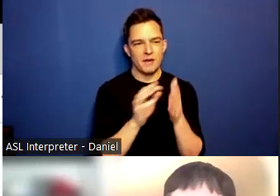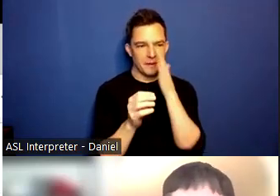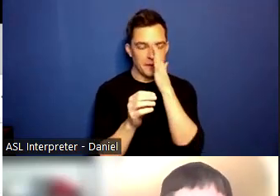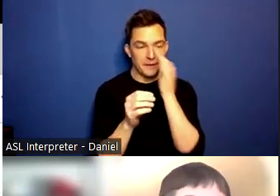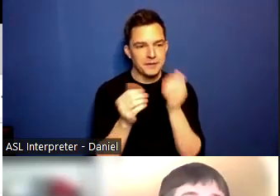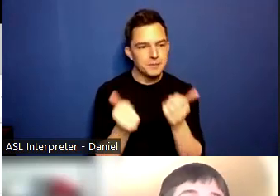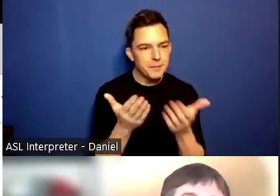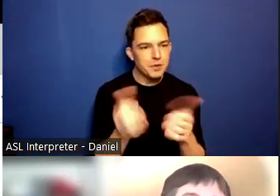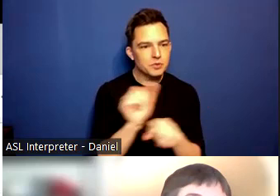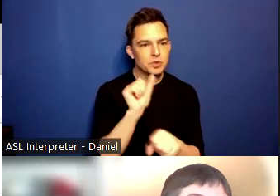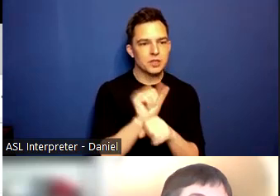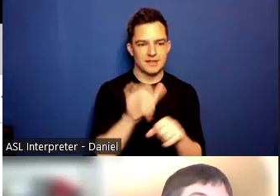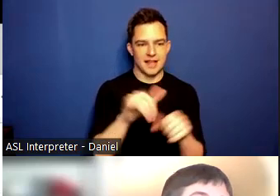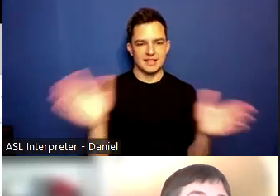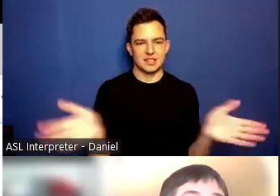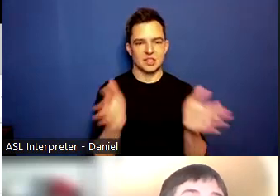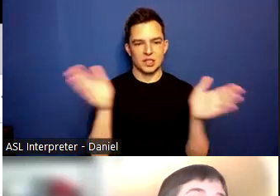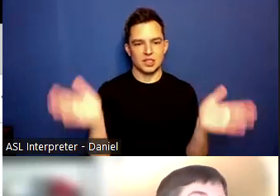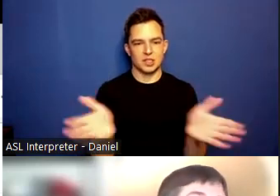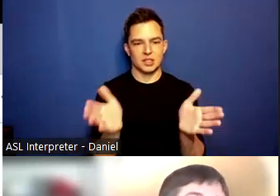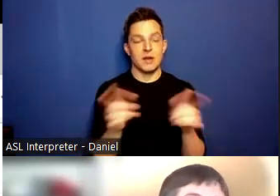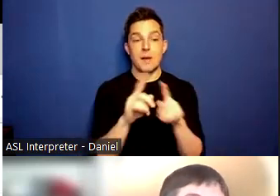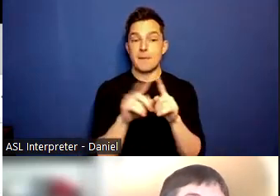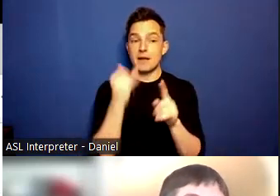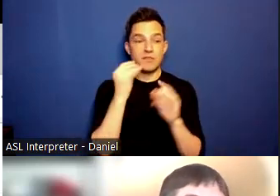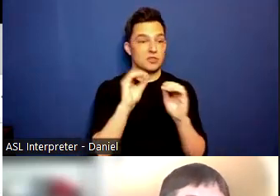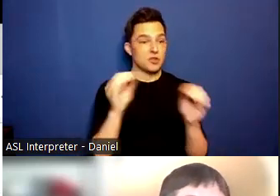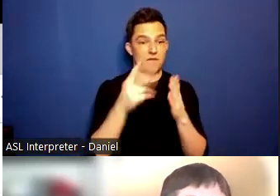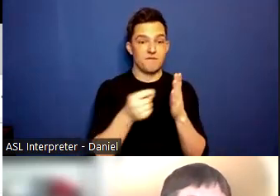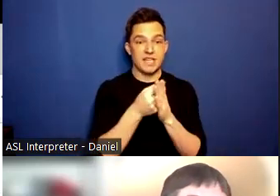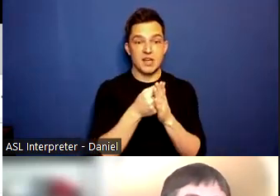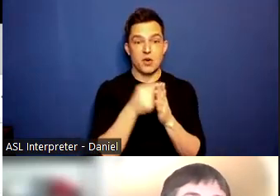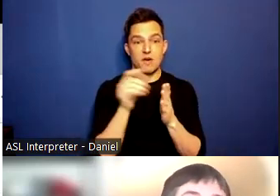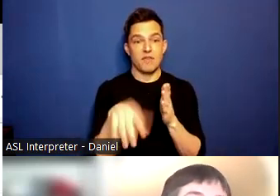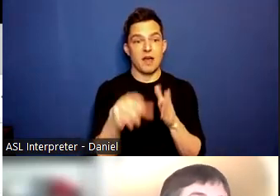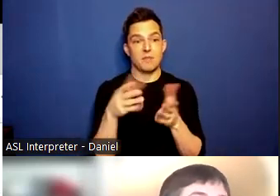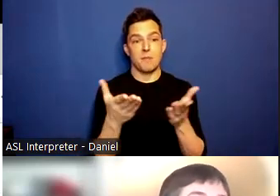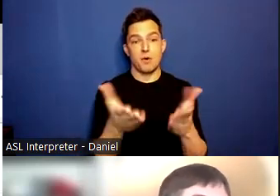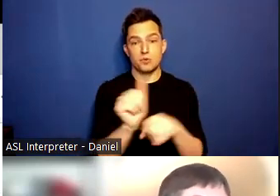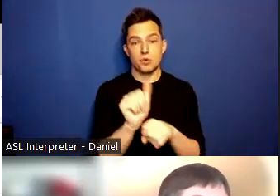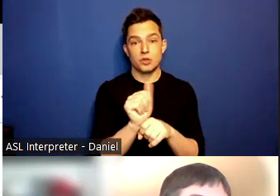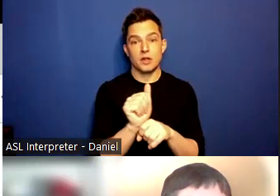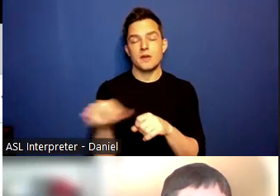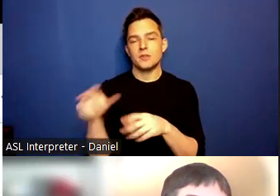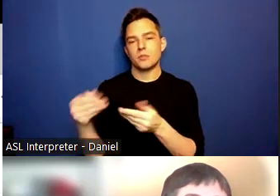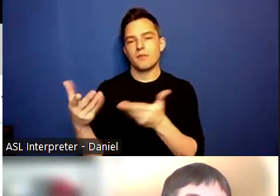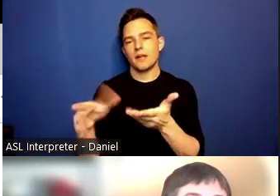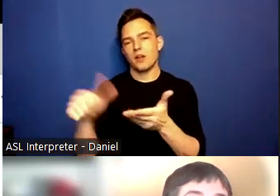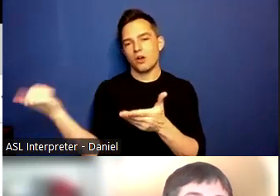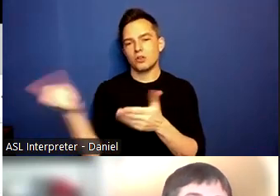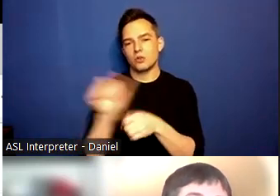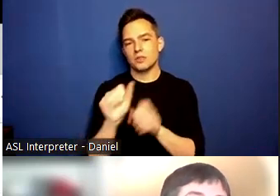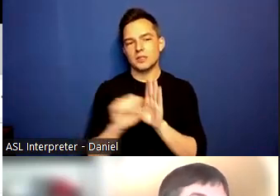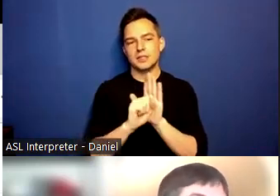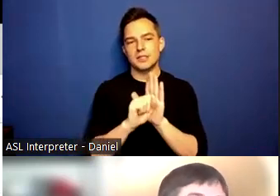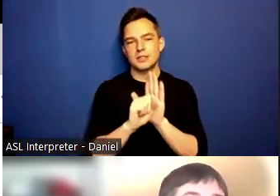be presented is encouraged, but if no video of the proposed work exists, you can provide an alternate work sample that